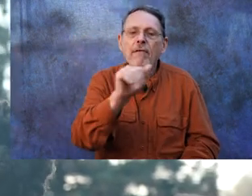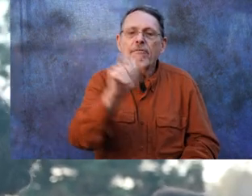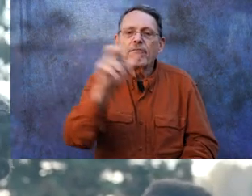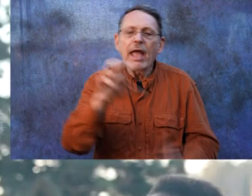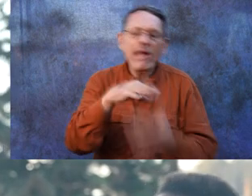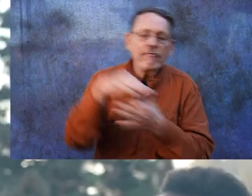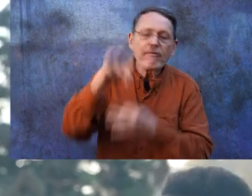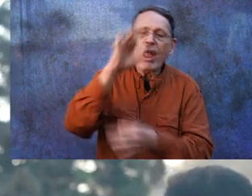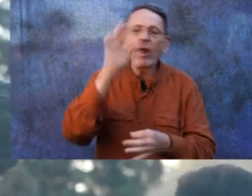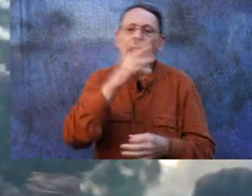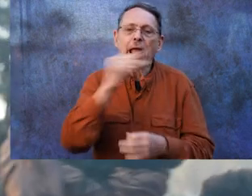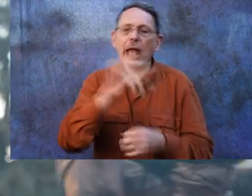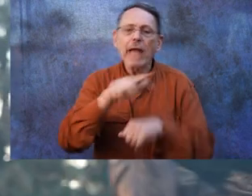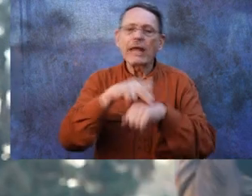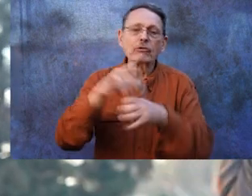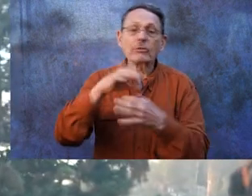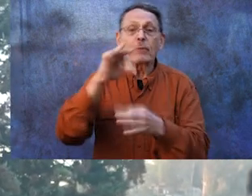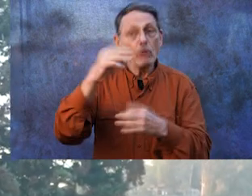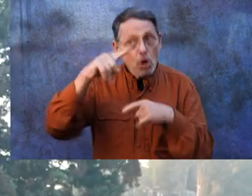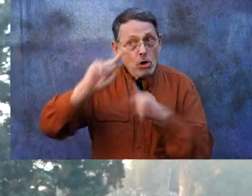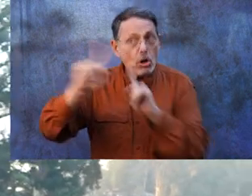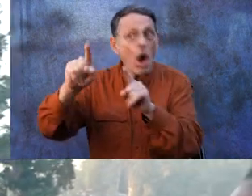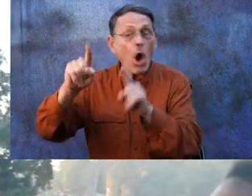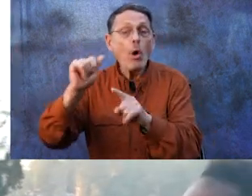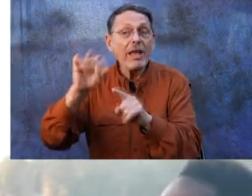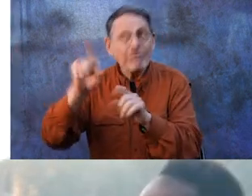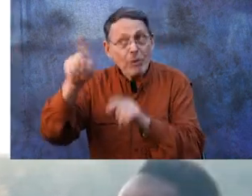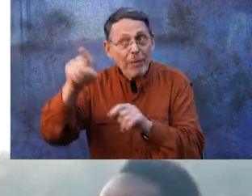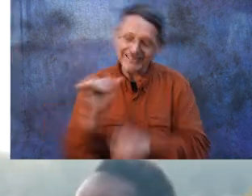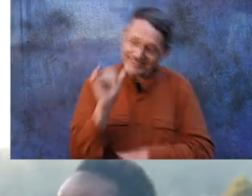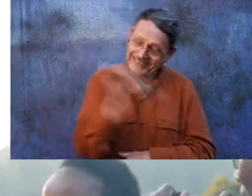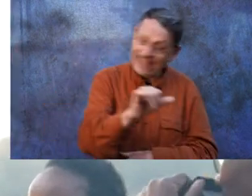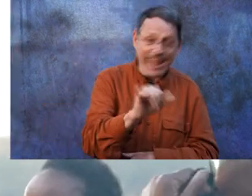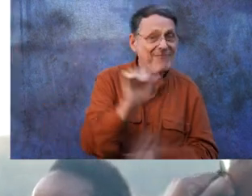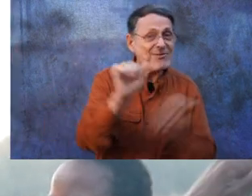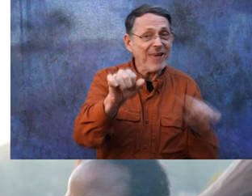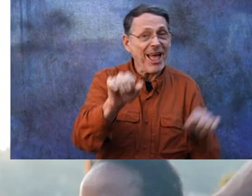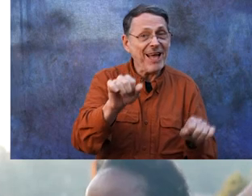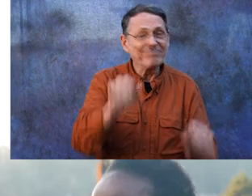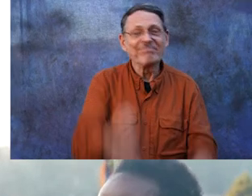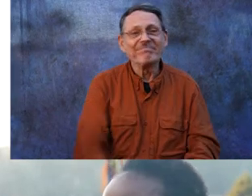Fae, fairy, and nature spirits, go if you must, stay if you can.